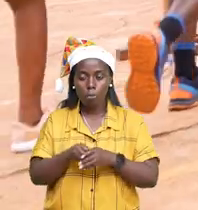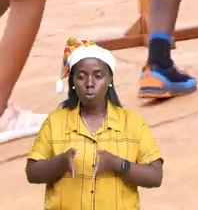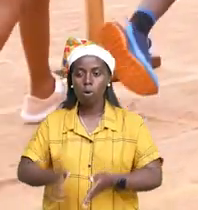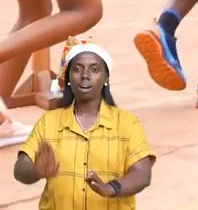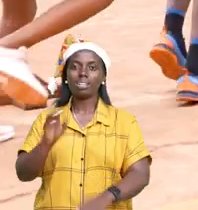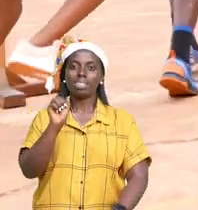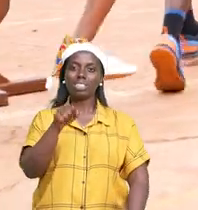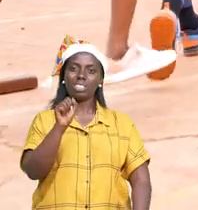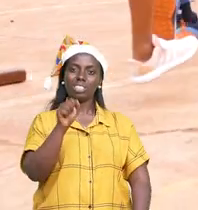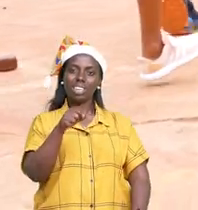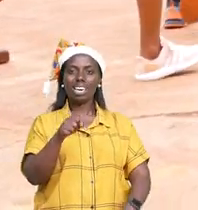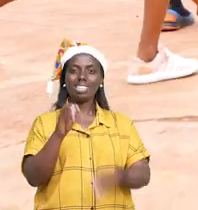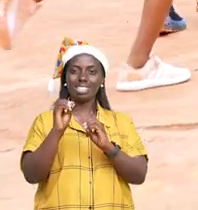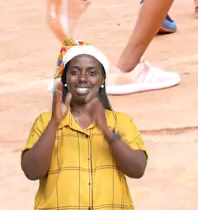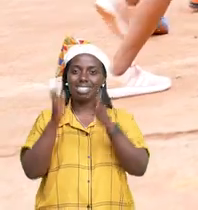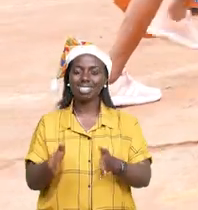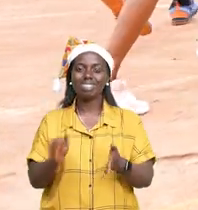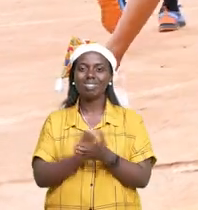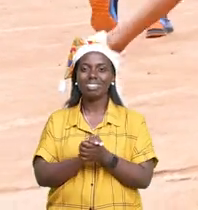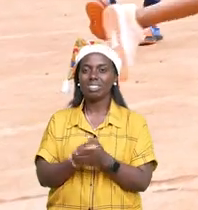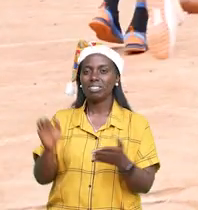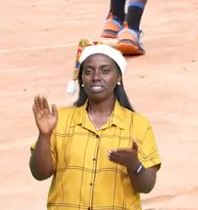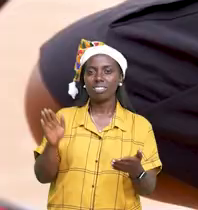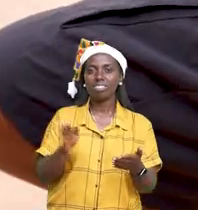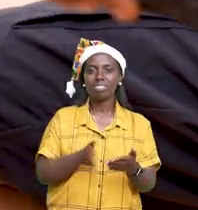road. Yes, Coach E!